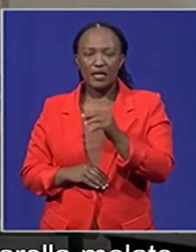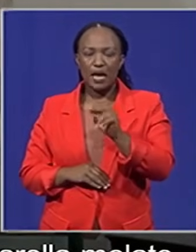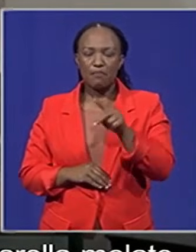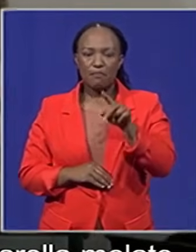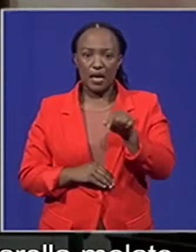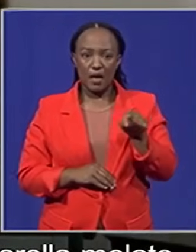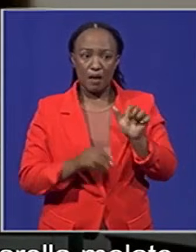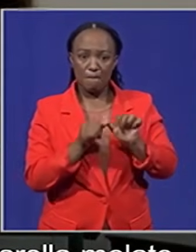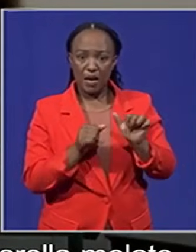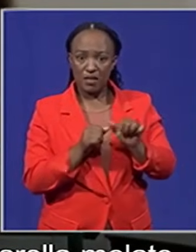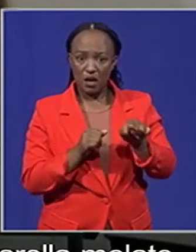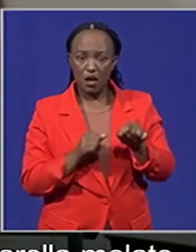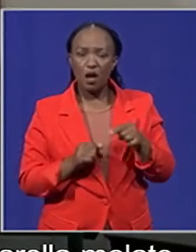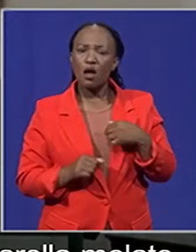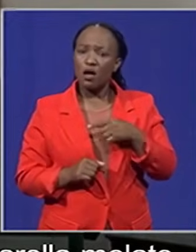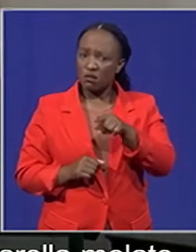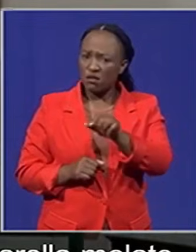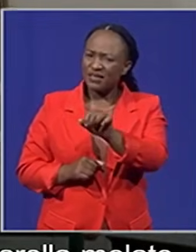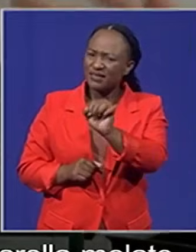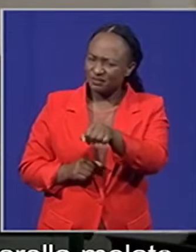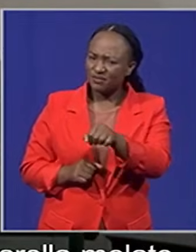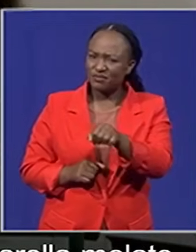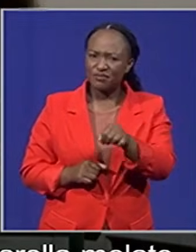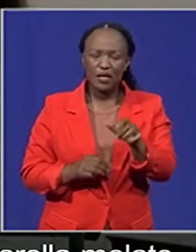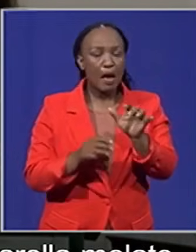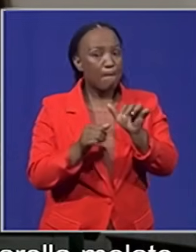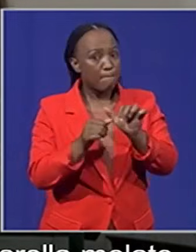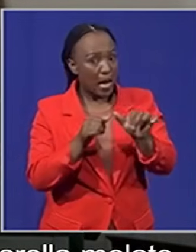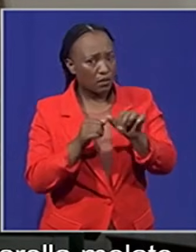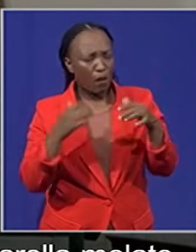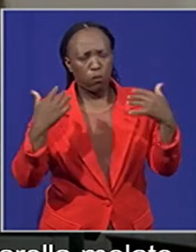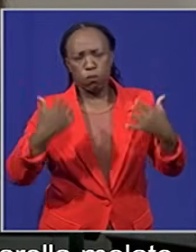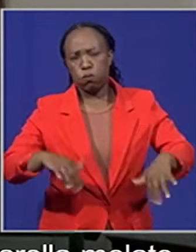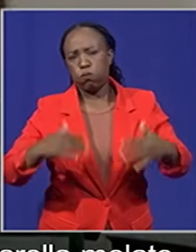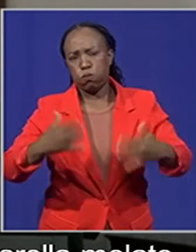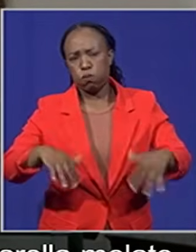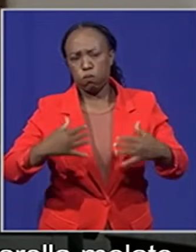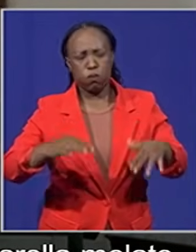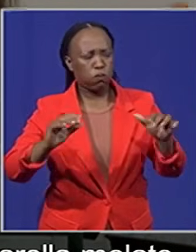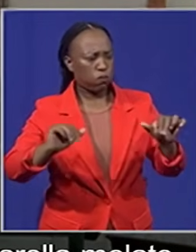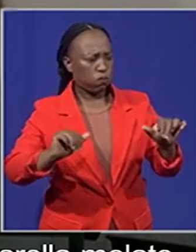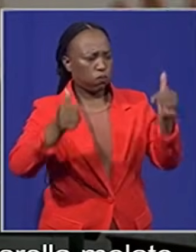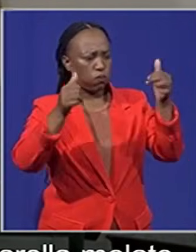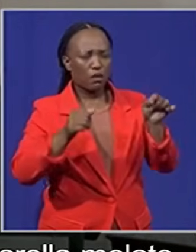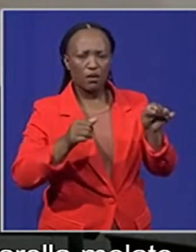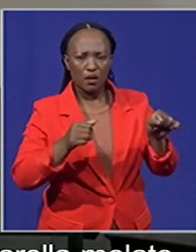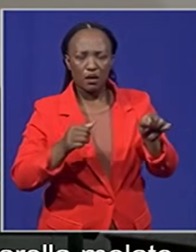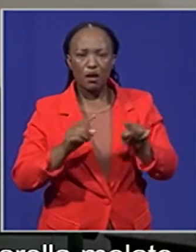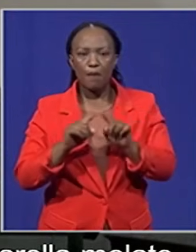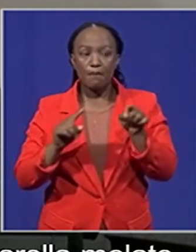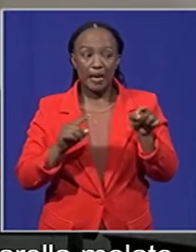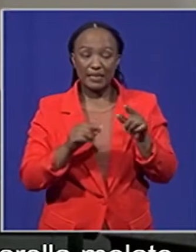is incrementally better, or should I say exponentially better. But a